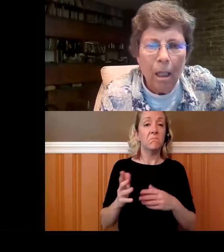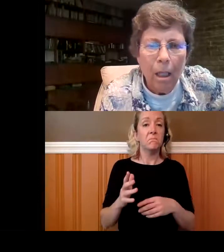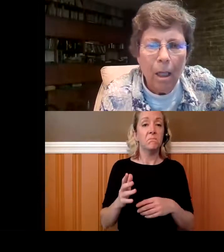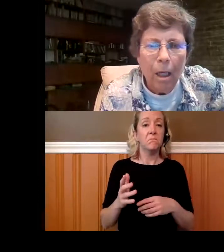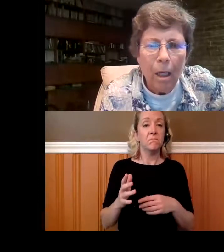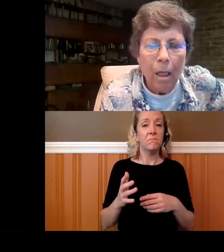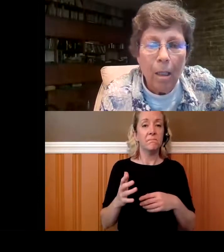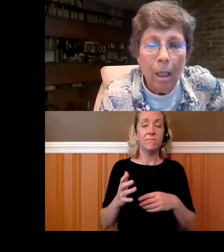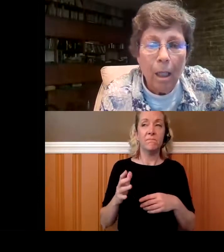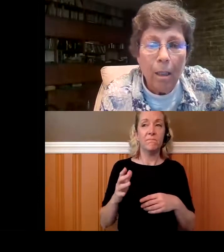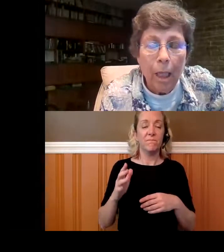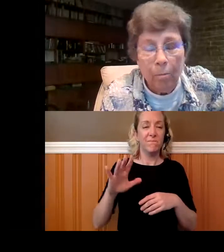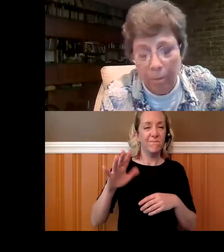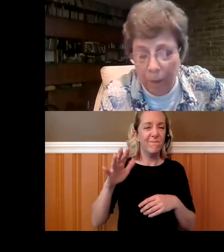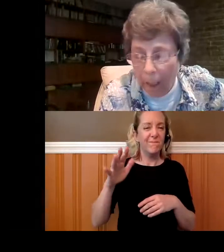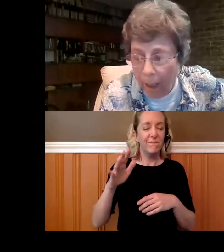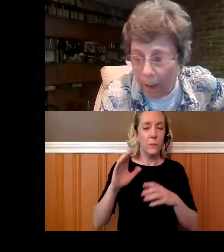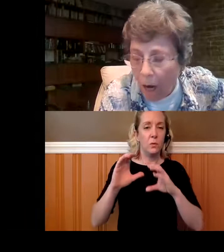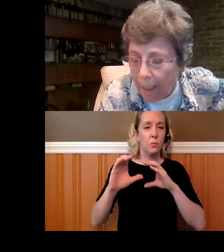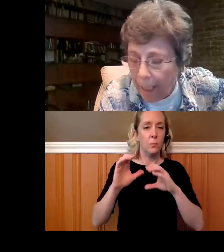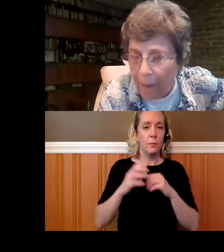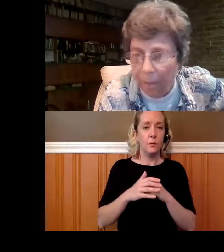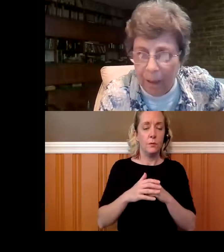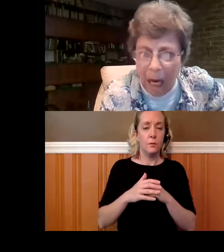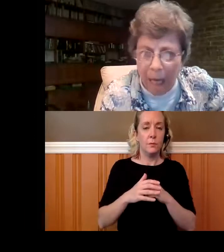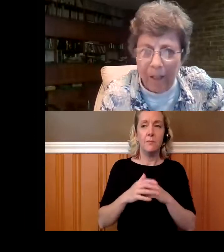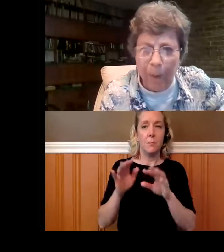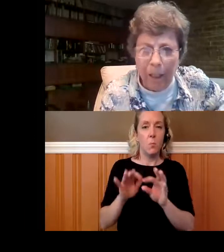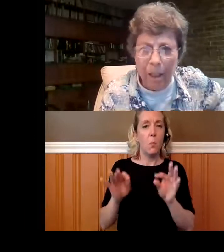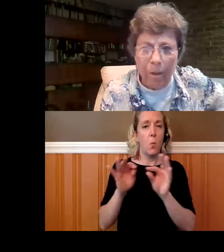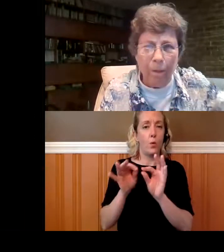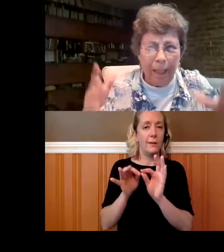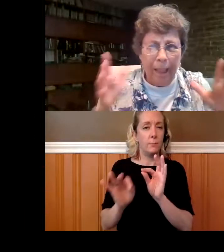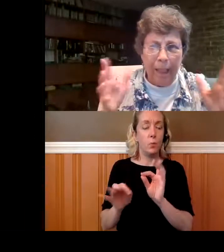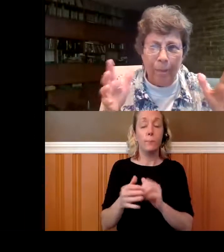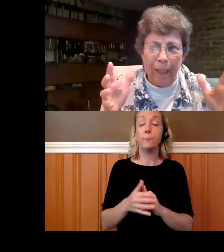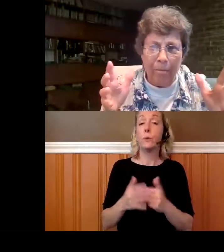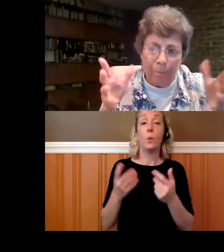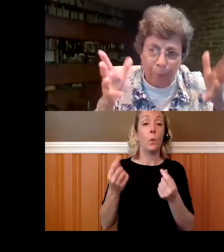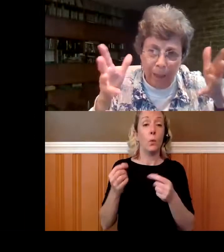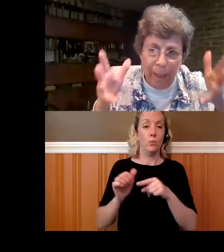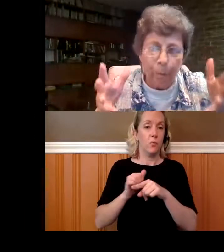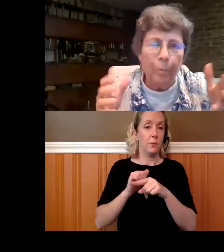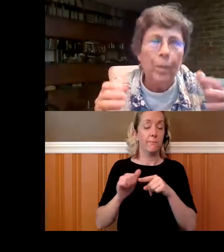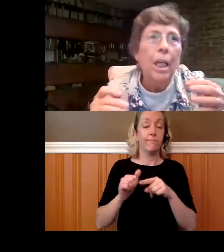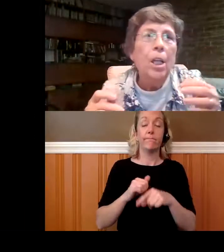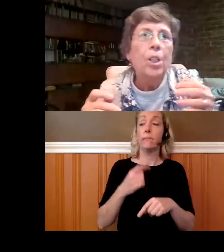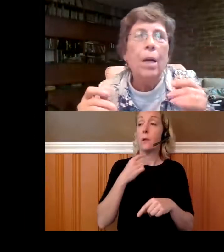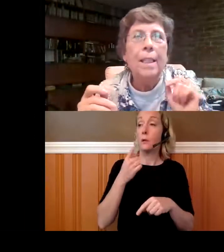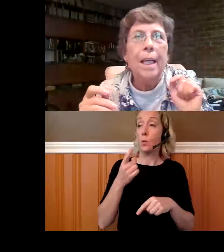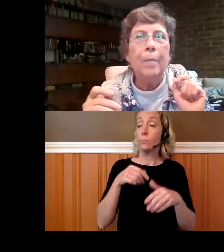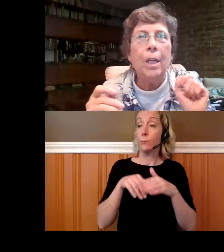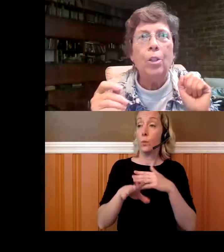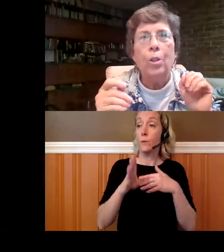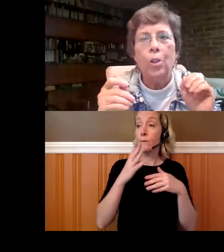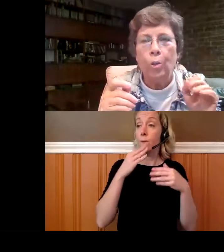concepts kind of, but it needed to be pretty simple. So I sent him into the store. He was supposed to find some kind